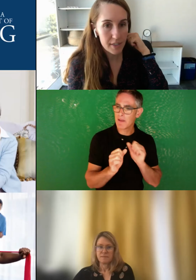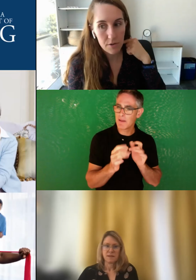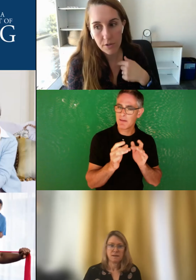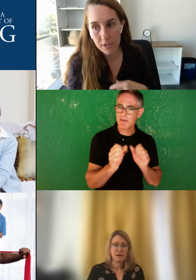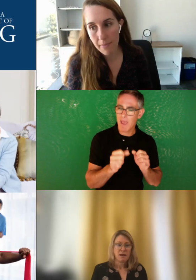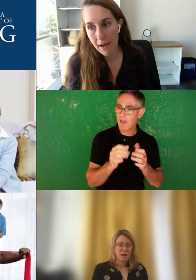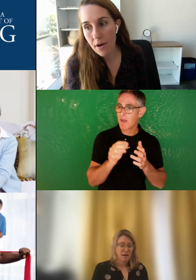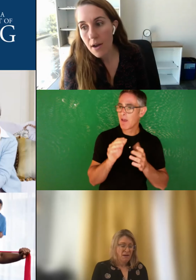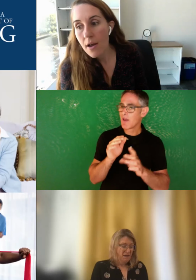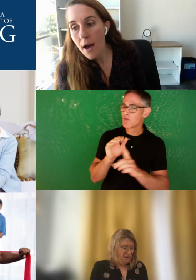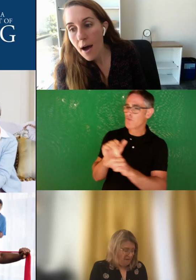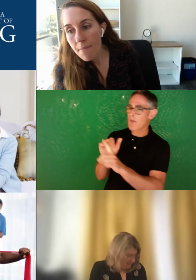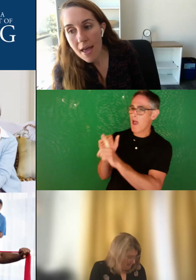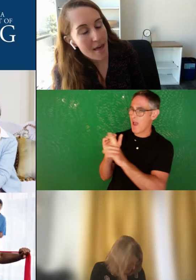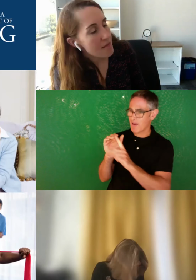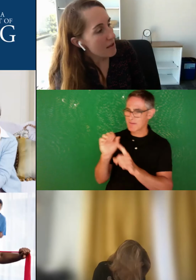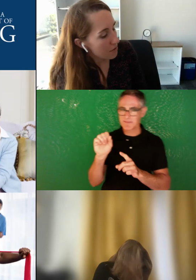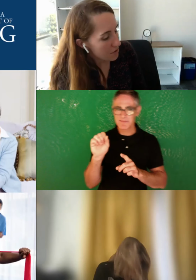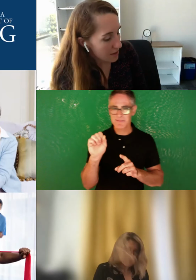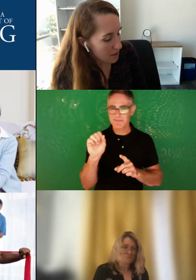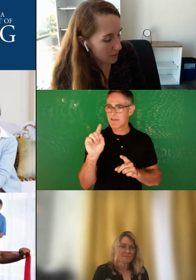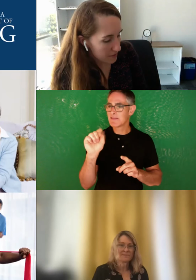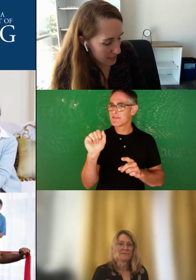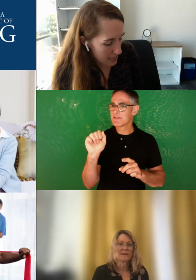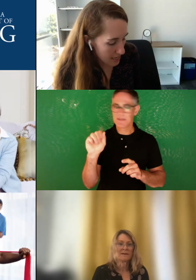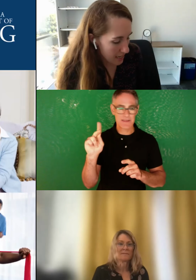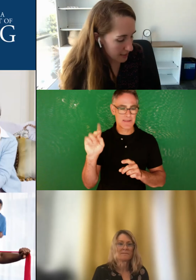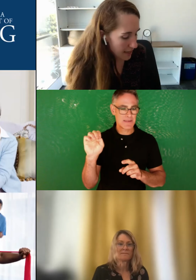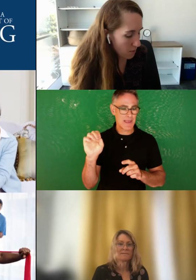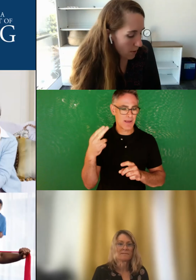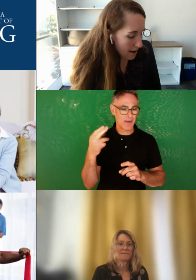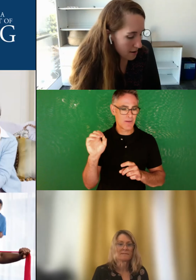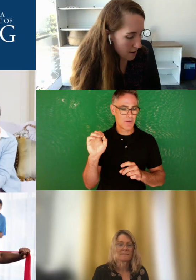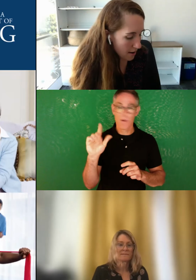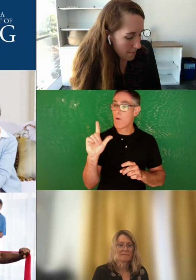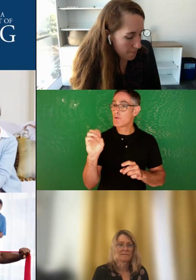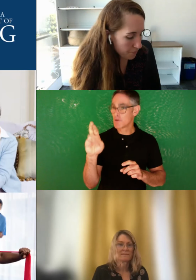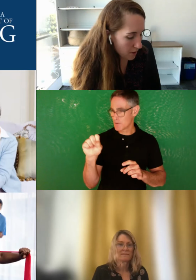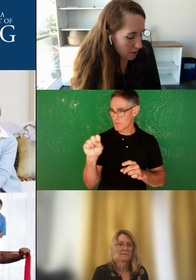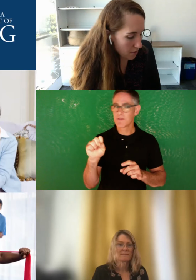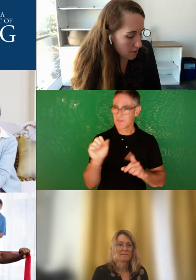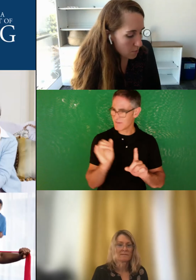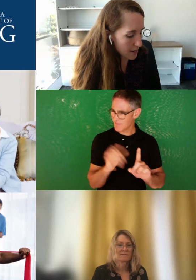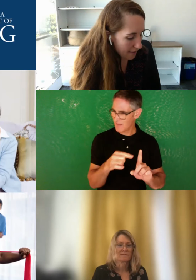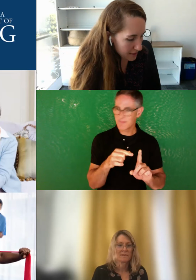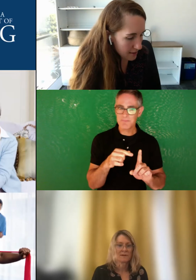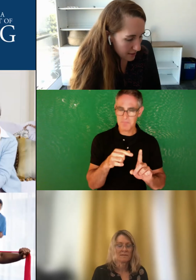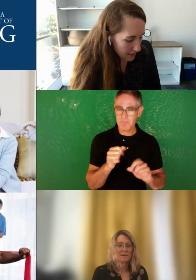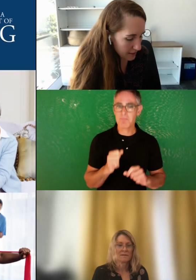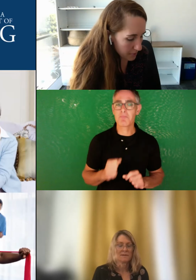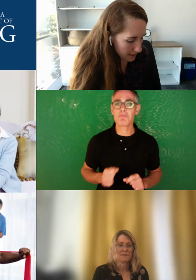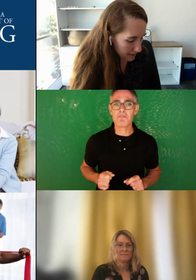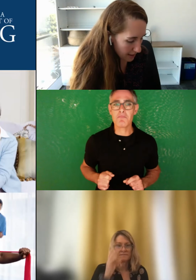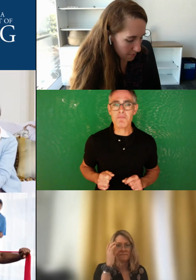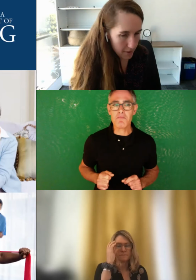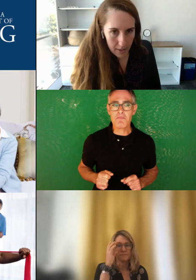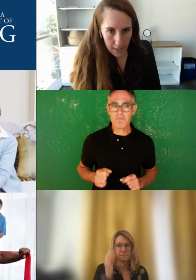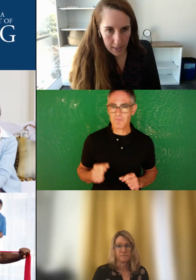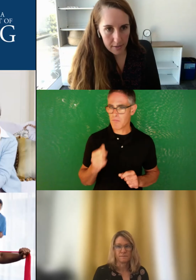their stakeholders about. And then the other thing that we've seen is that when we have seen these